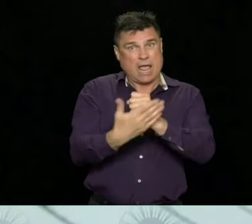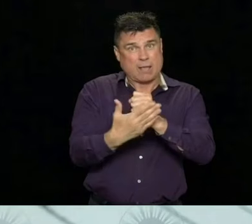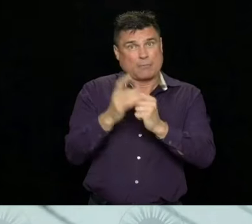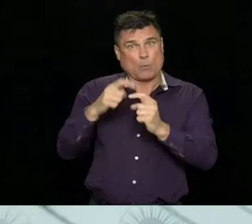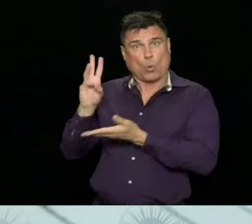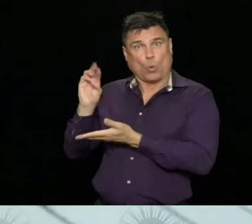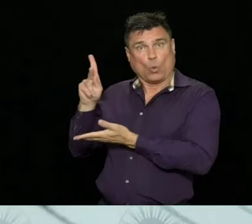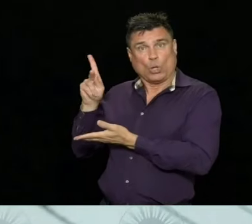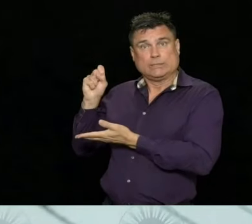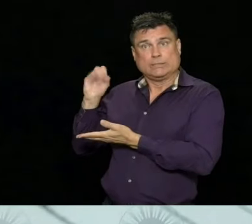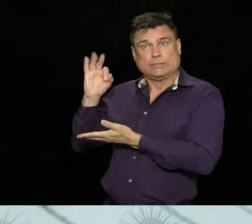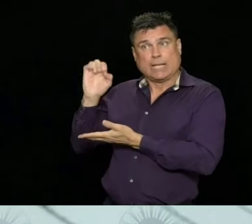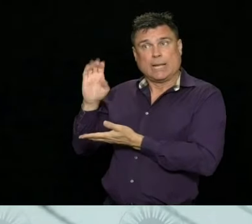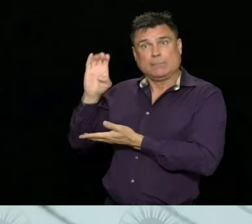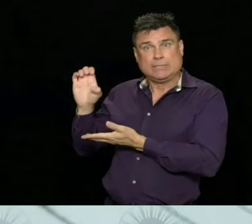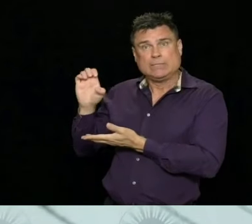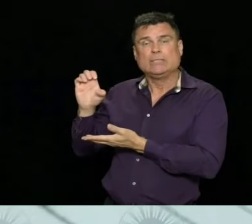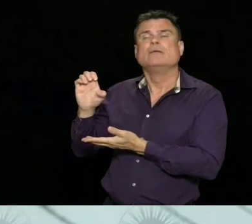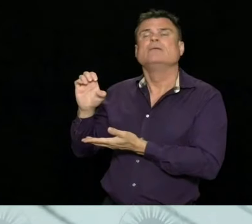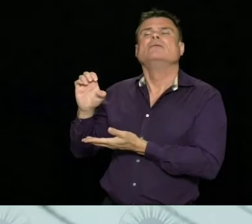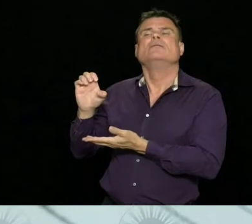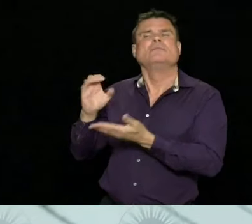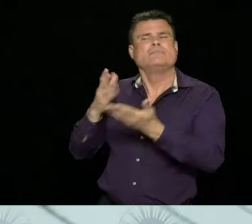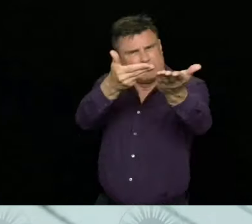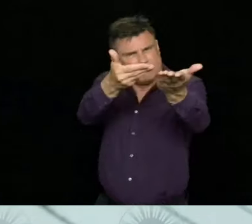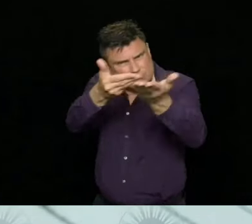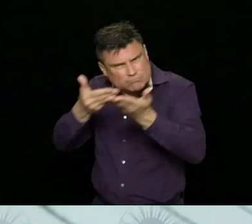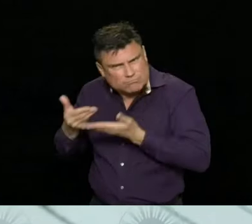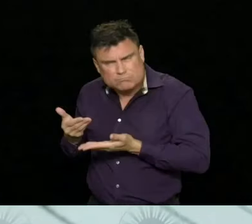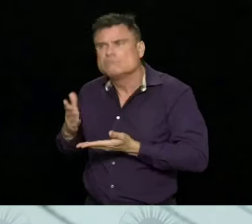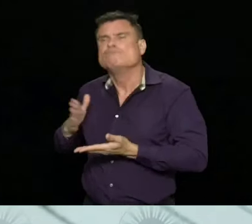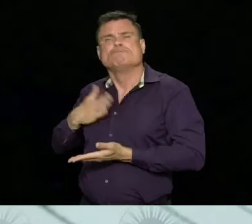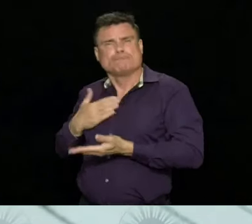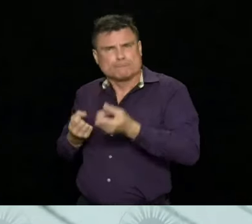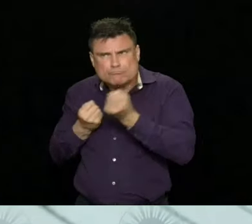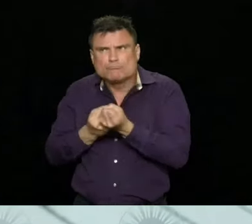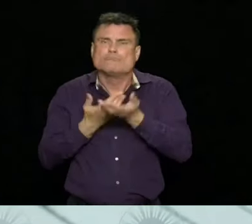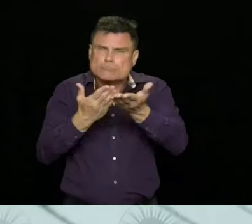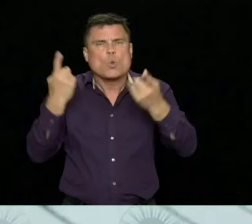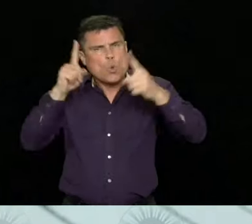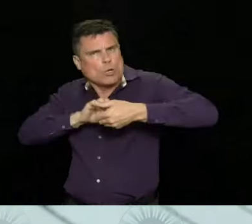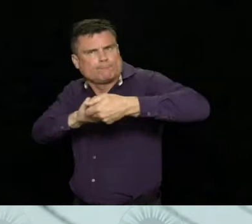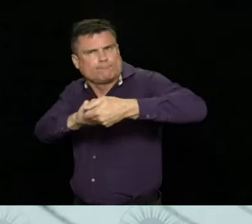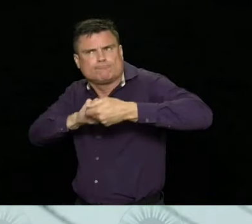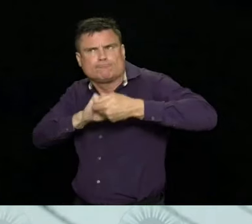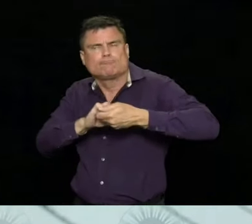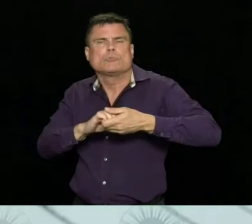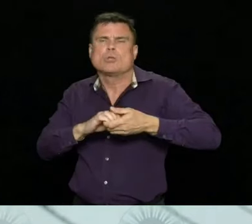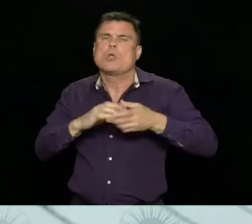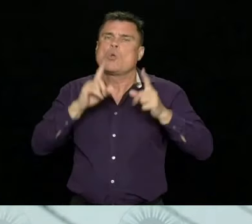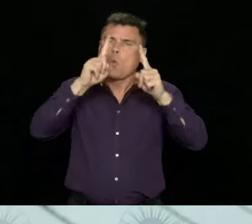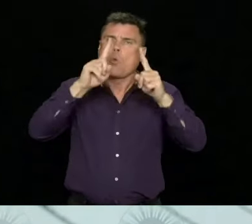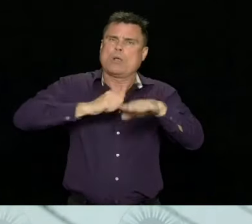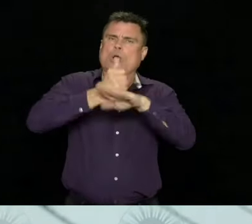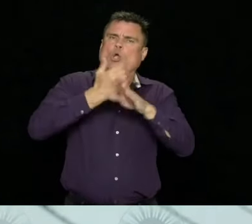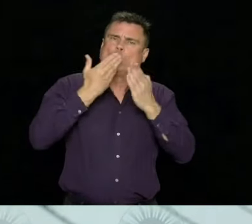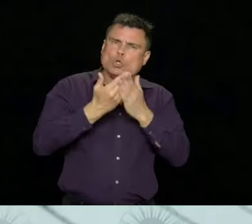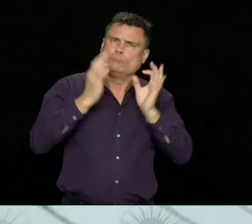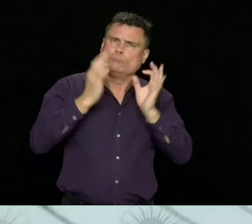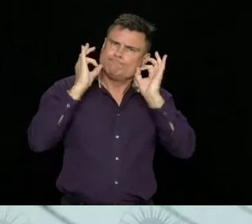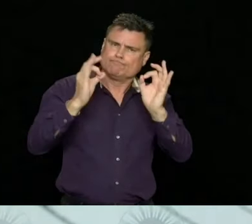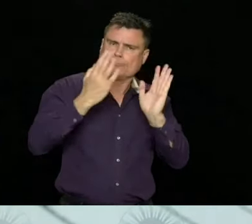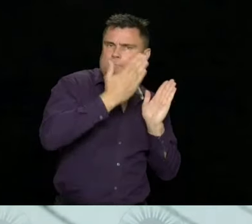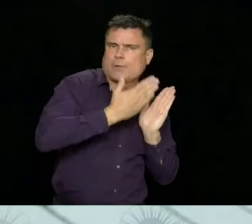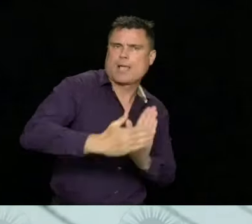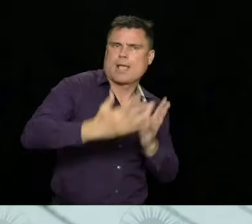them to ensure that they have a safety plan in place, build upon the safety guidelines that they have put together,